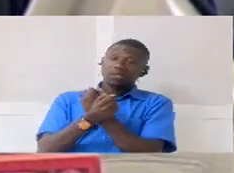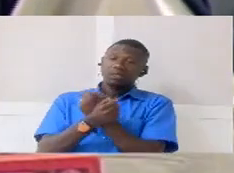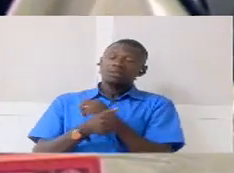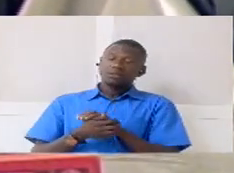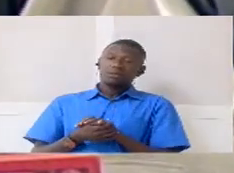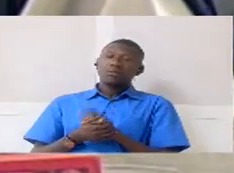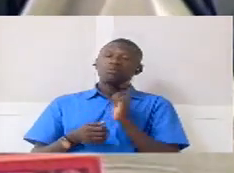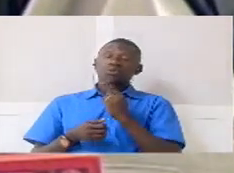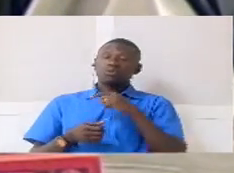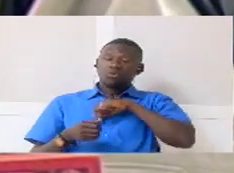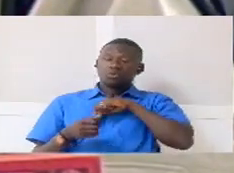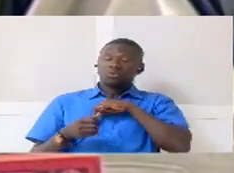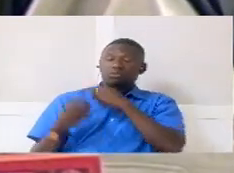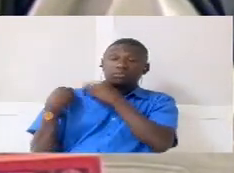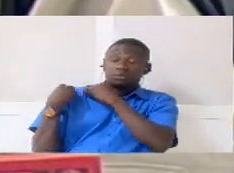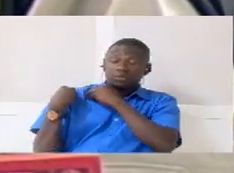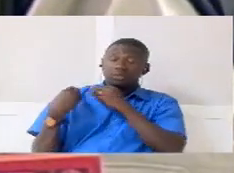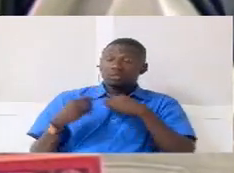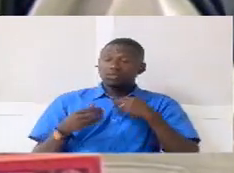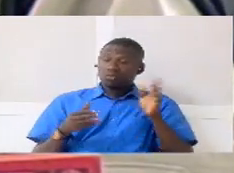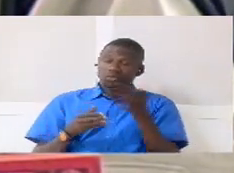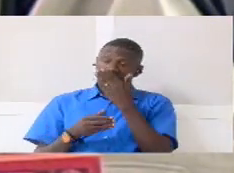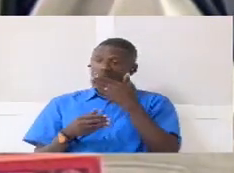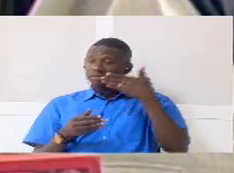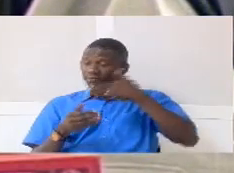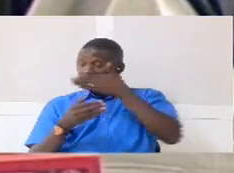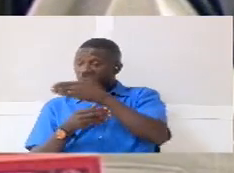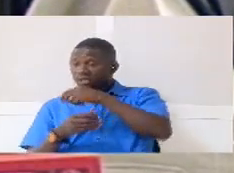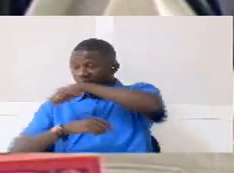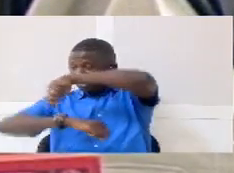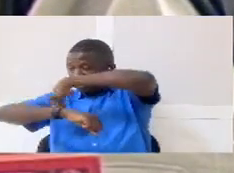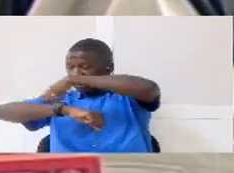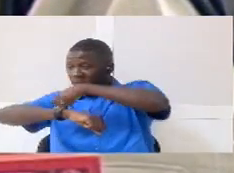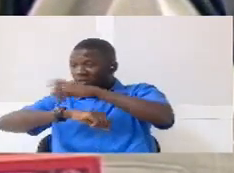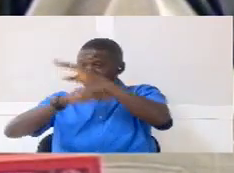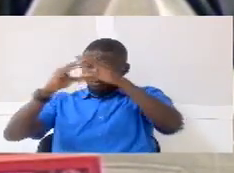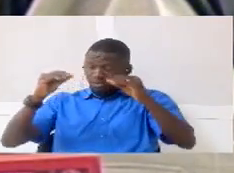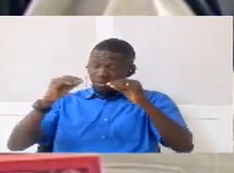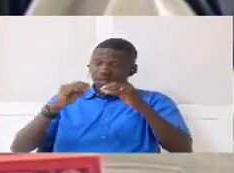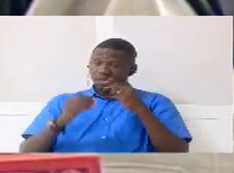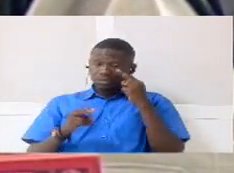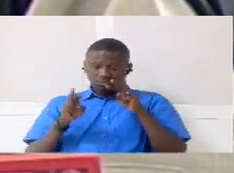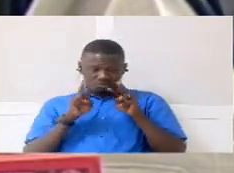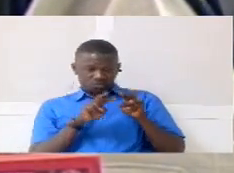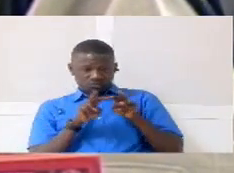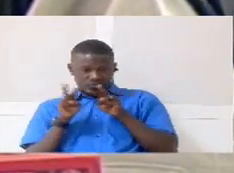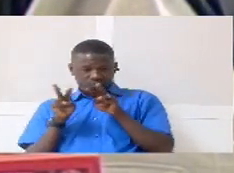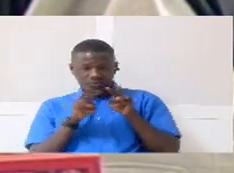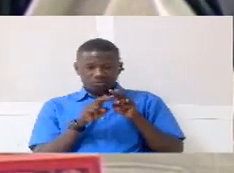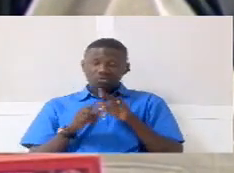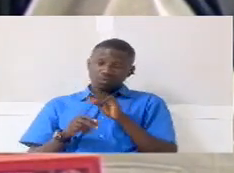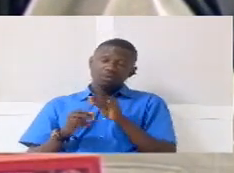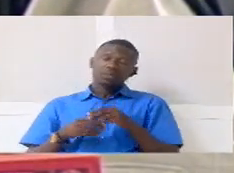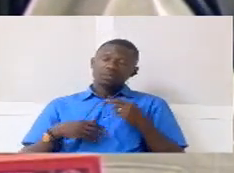happy. Because she would go personally to the kitchen and supervise the preparation of the food. I was aware of